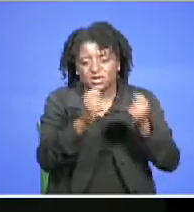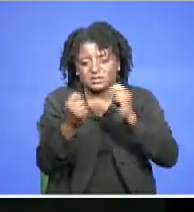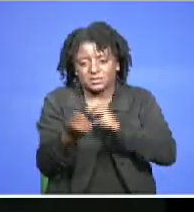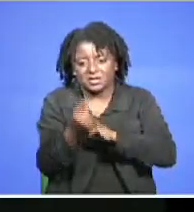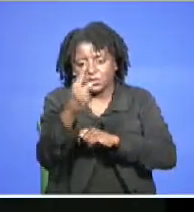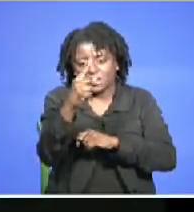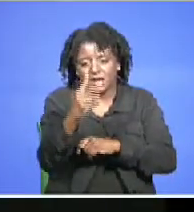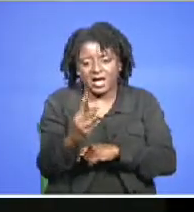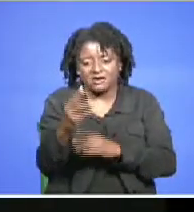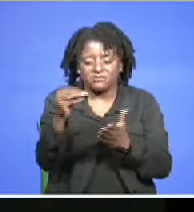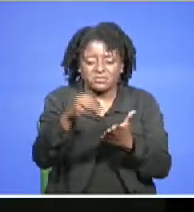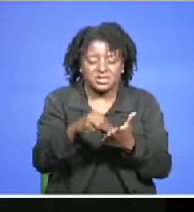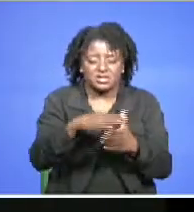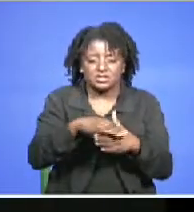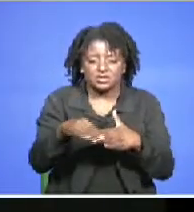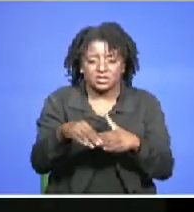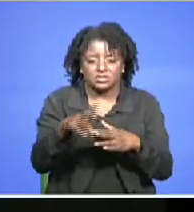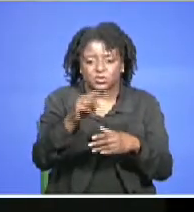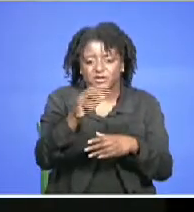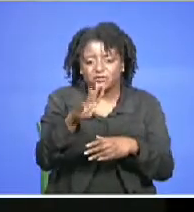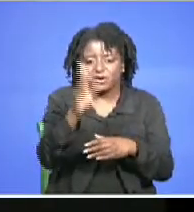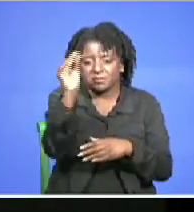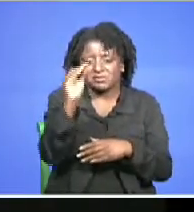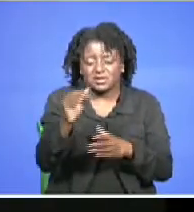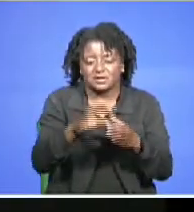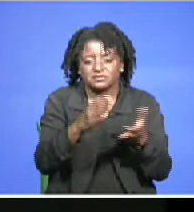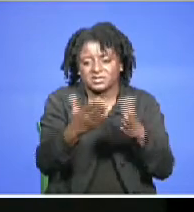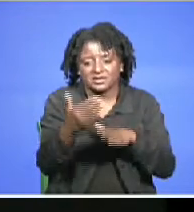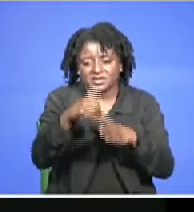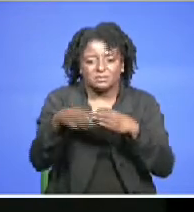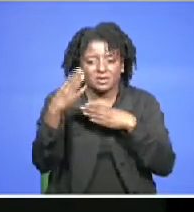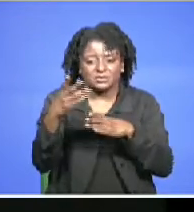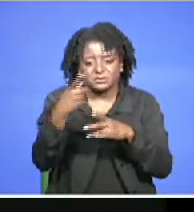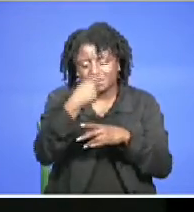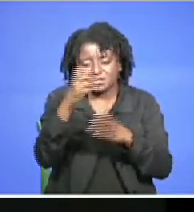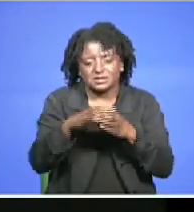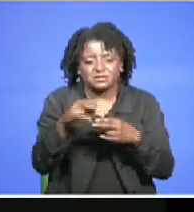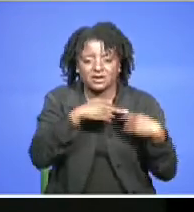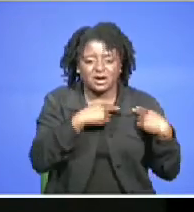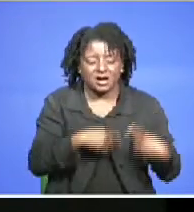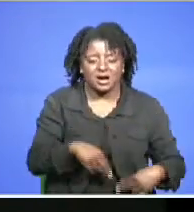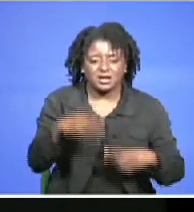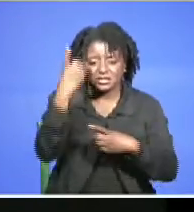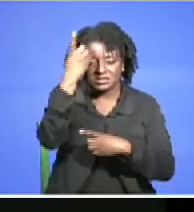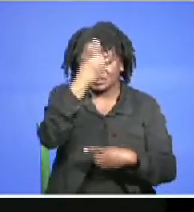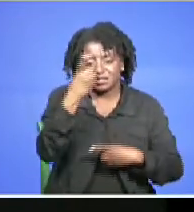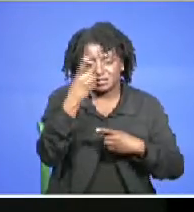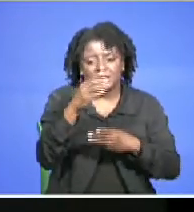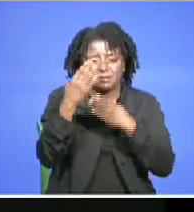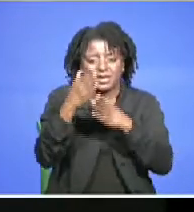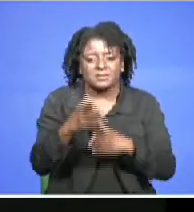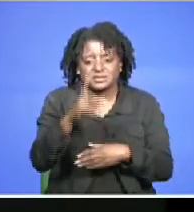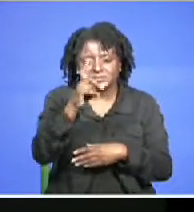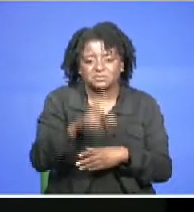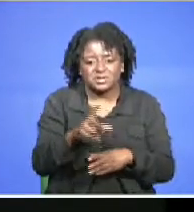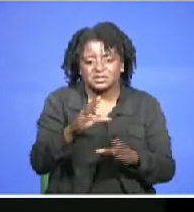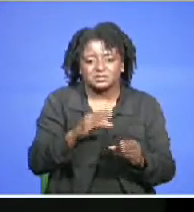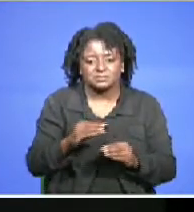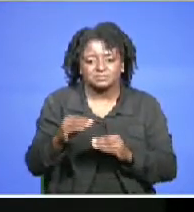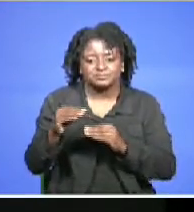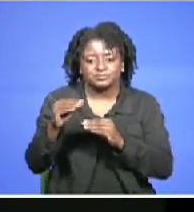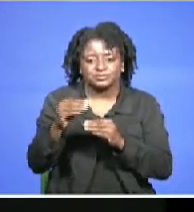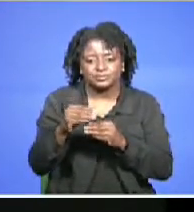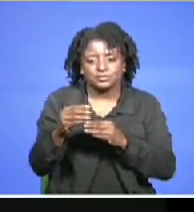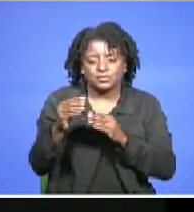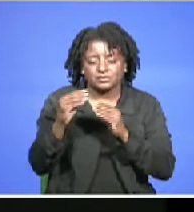$500,000. With 24% of all deaths in the Bahamas as a result of heart disease, Dr. Sands says the Bahamians must move into more prevention